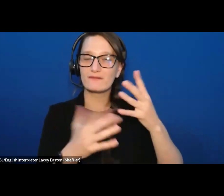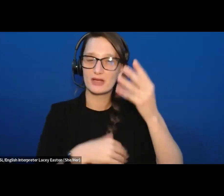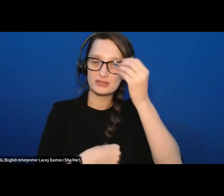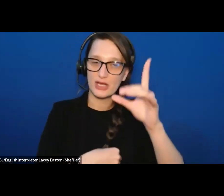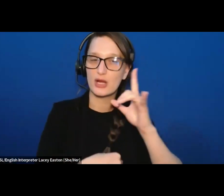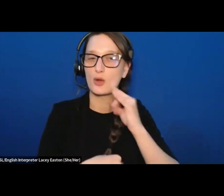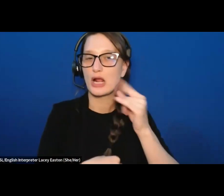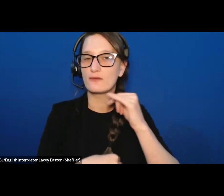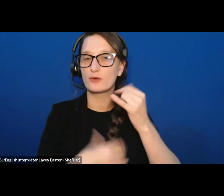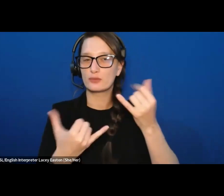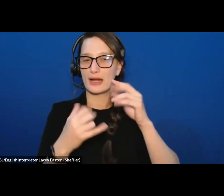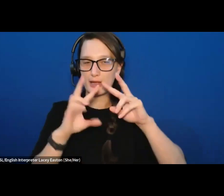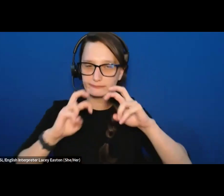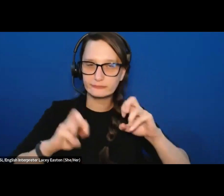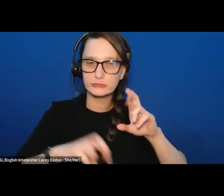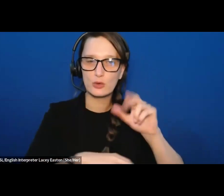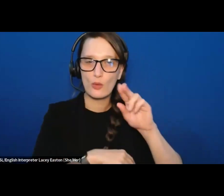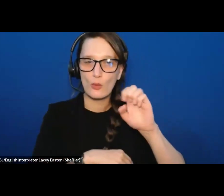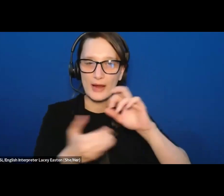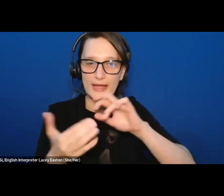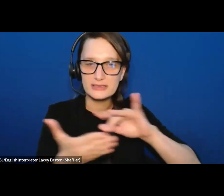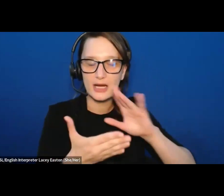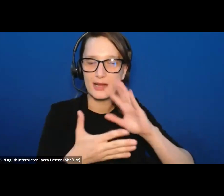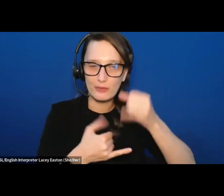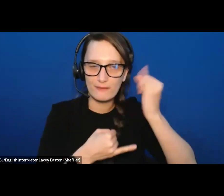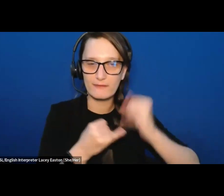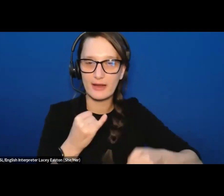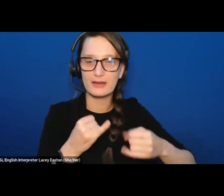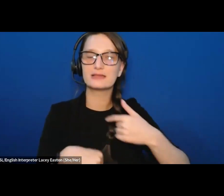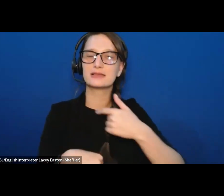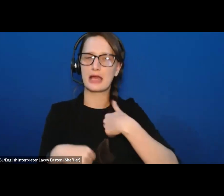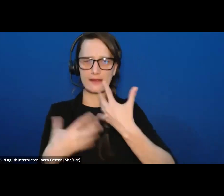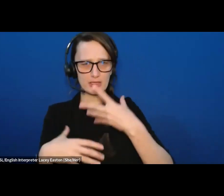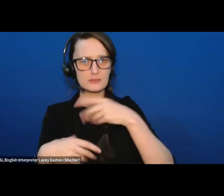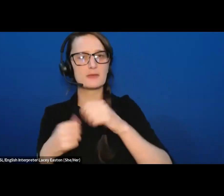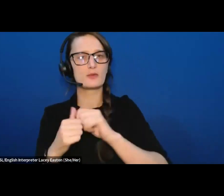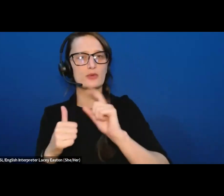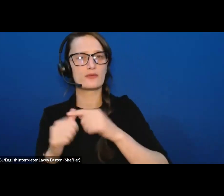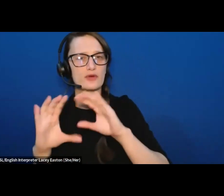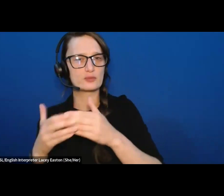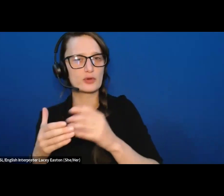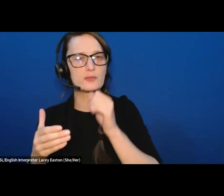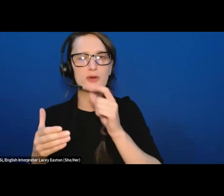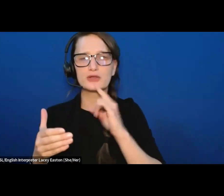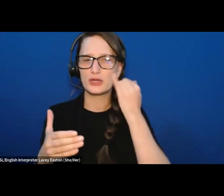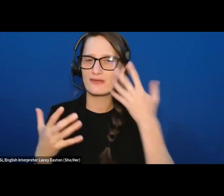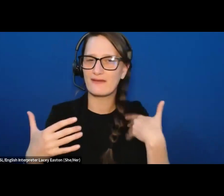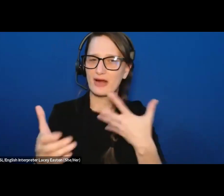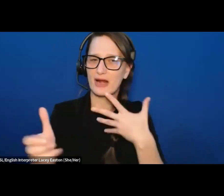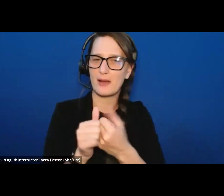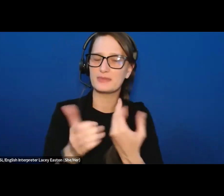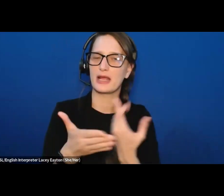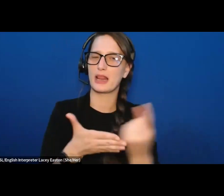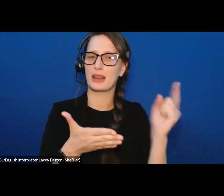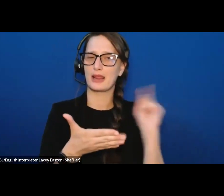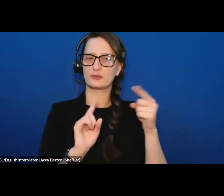like. Myself and Eric had an opportunity to participate in the first work group, and I don't know if he updated folks last week during this meeting about it, but